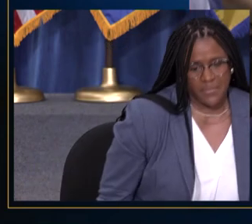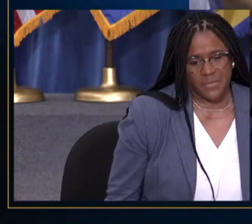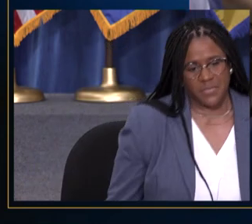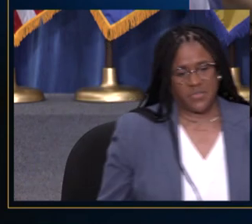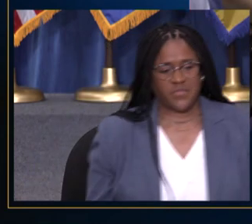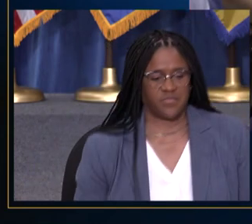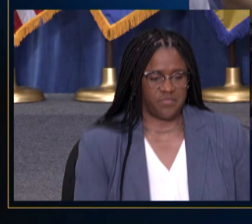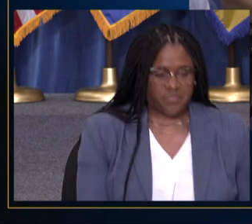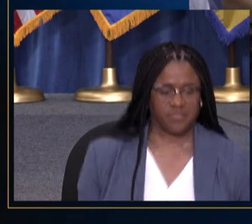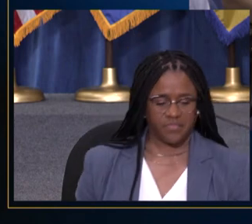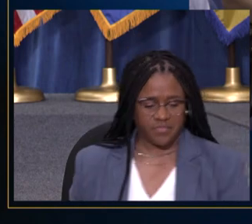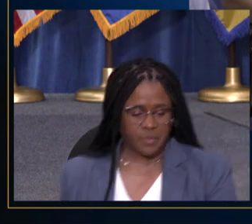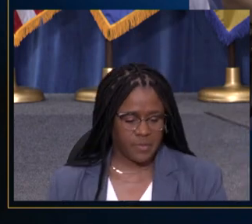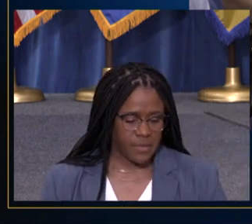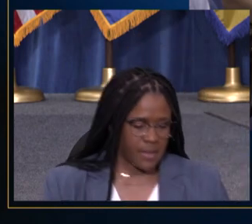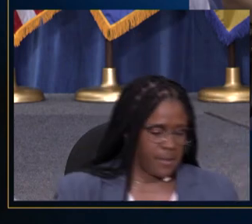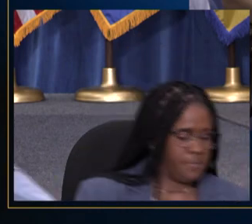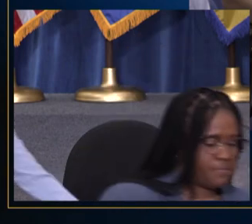sorry.